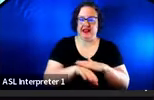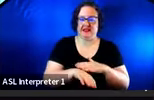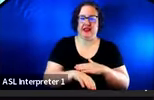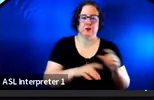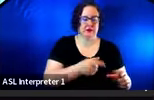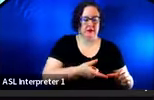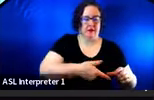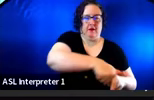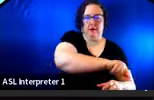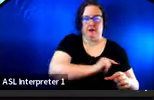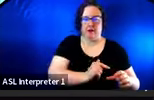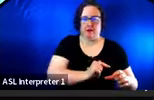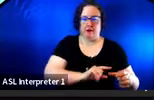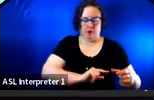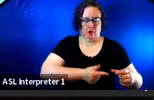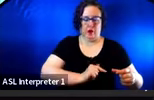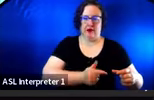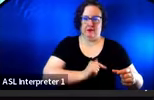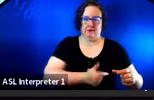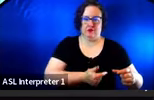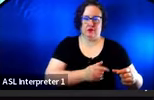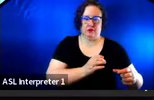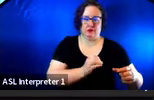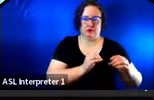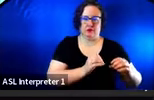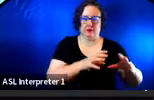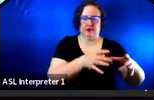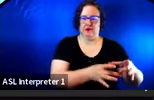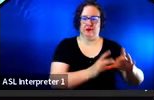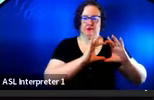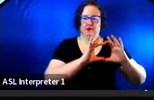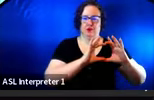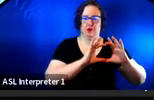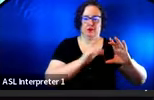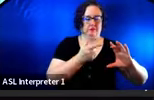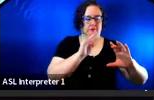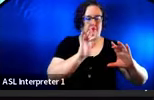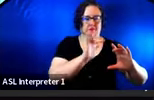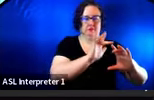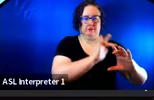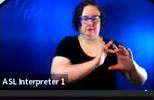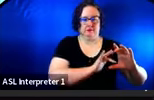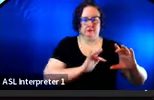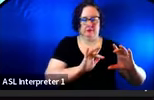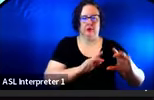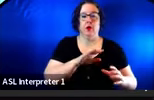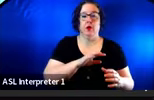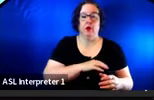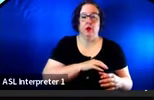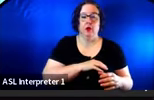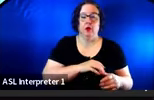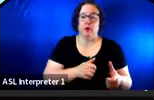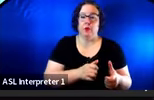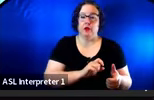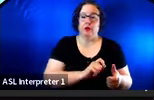switches on a circular pattern with joysticks attached and two different types of toppers